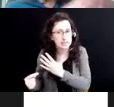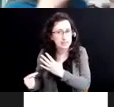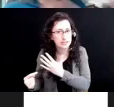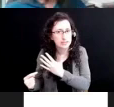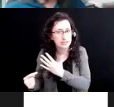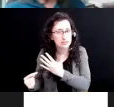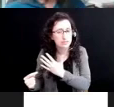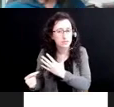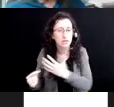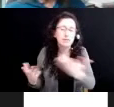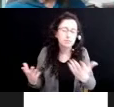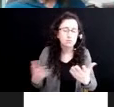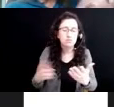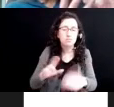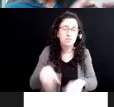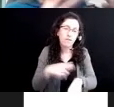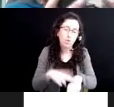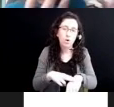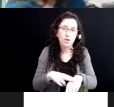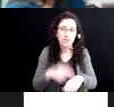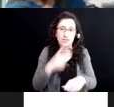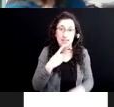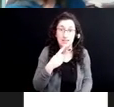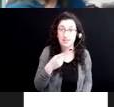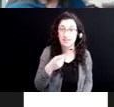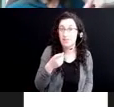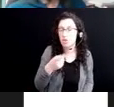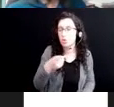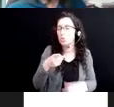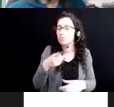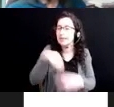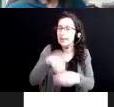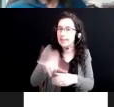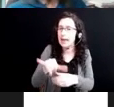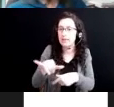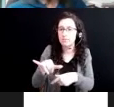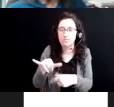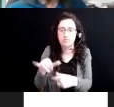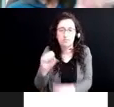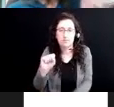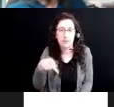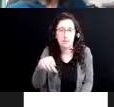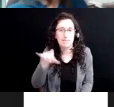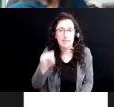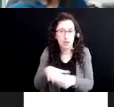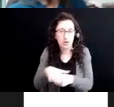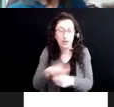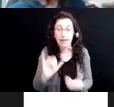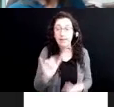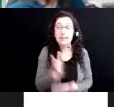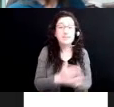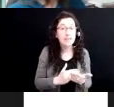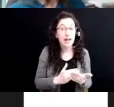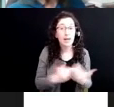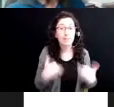within the confines of, are you in that species range? Like some species are, for example, are just found in Southern Oregon, so